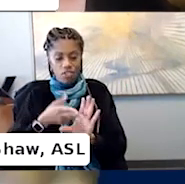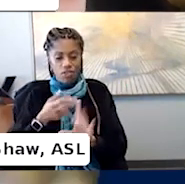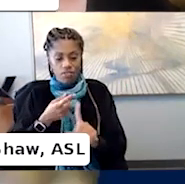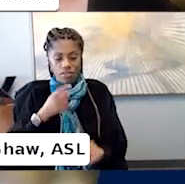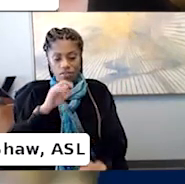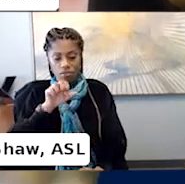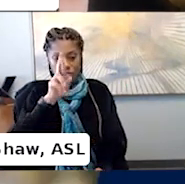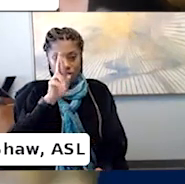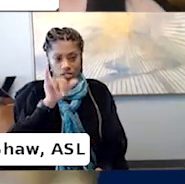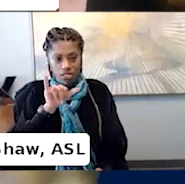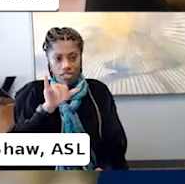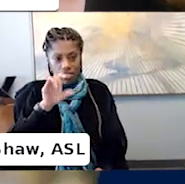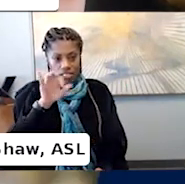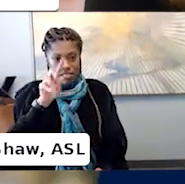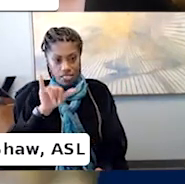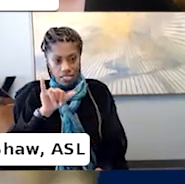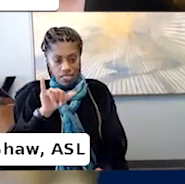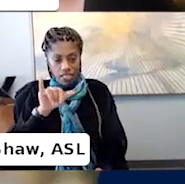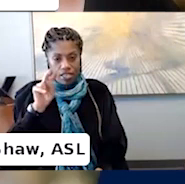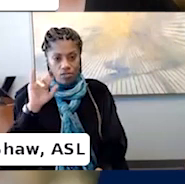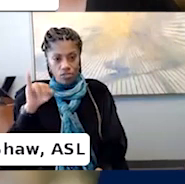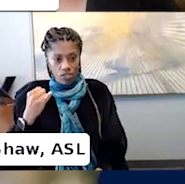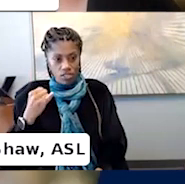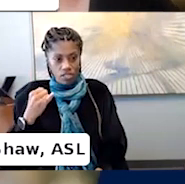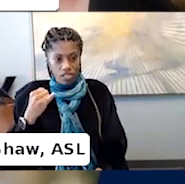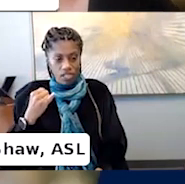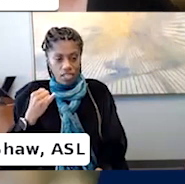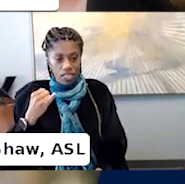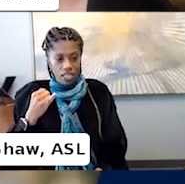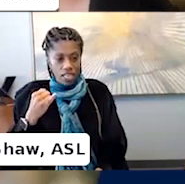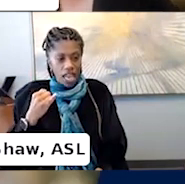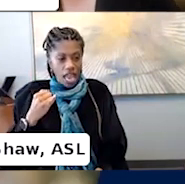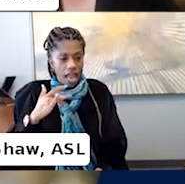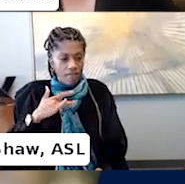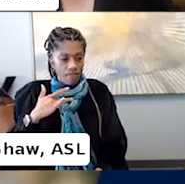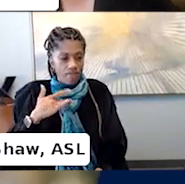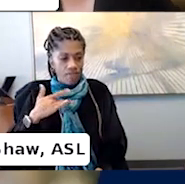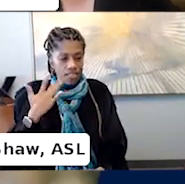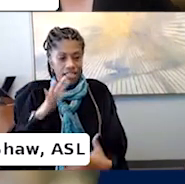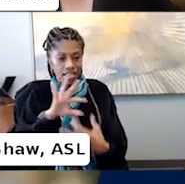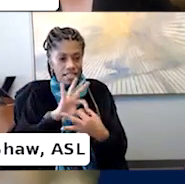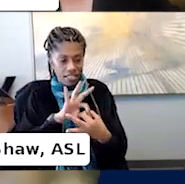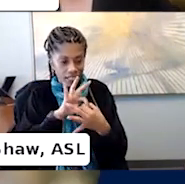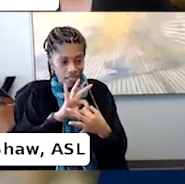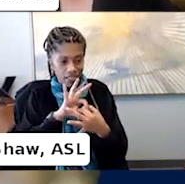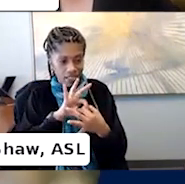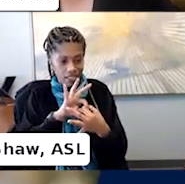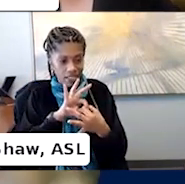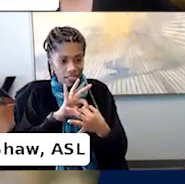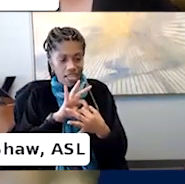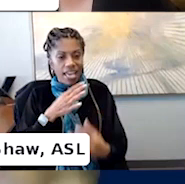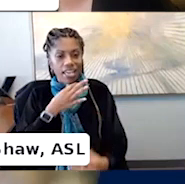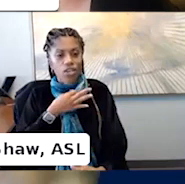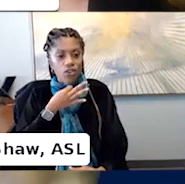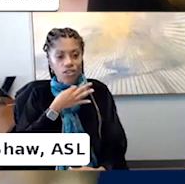Jersey. And I am feeling already, looking at the chat, I'm already feeling connected and curious